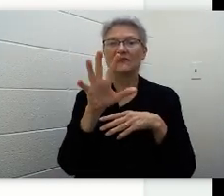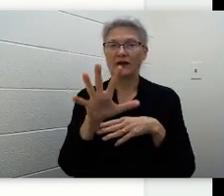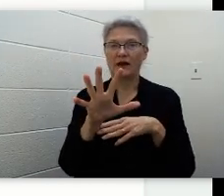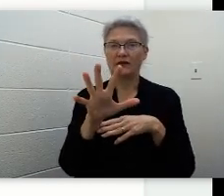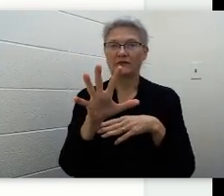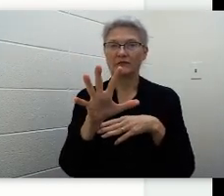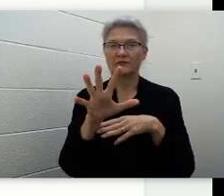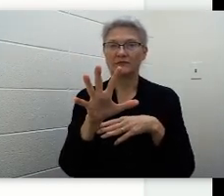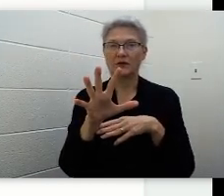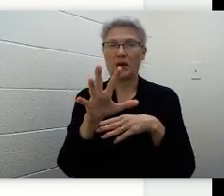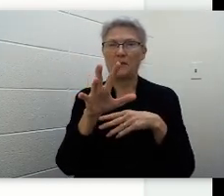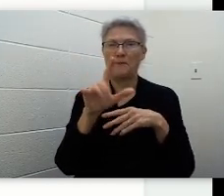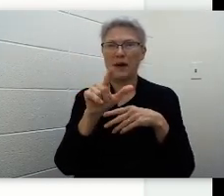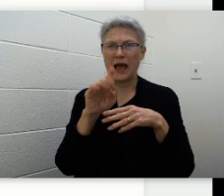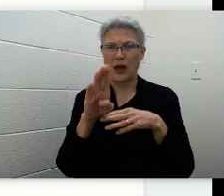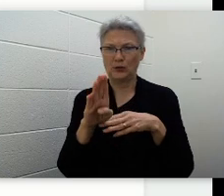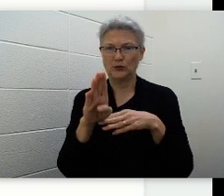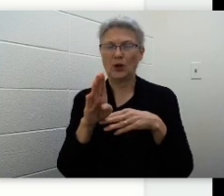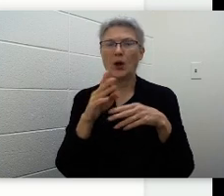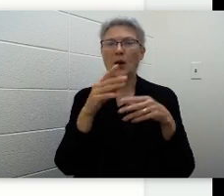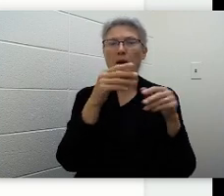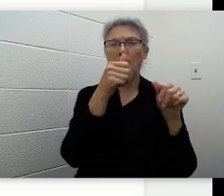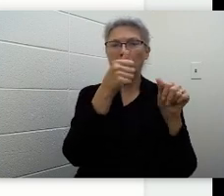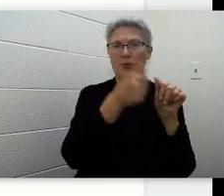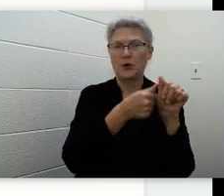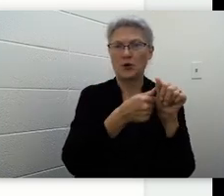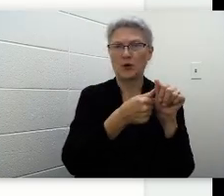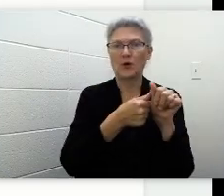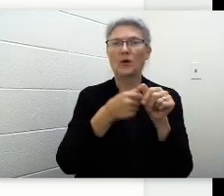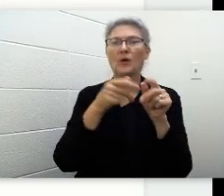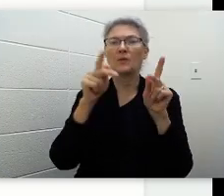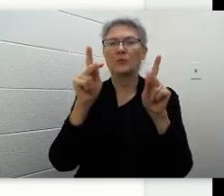165. Seems important. Pound per person.